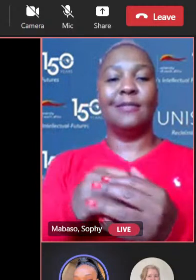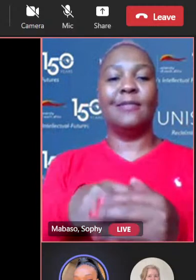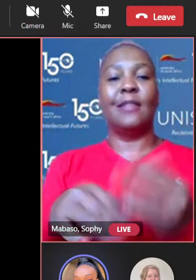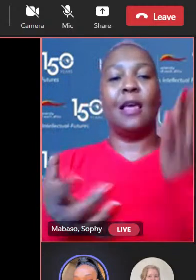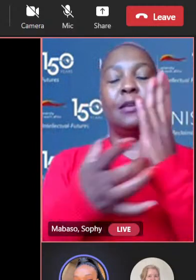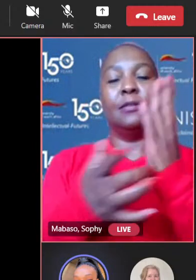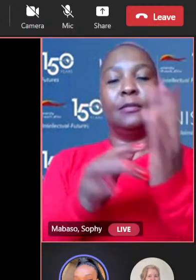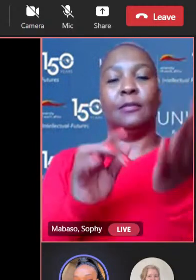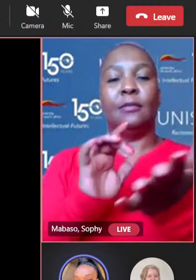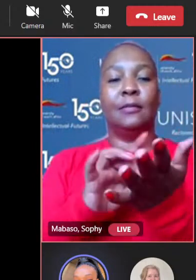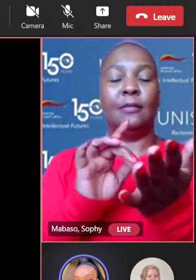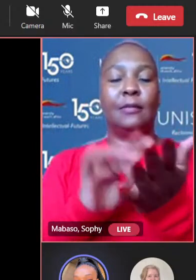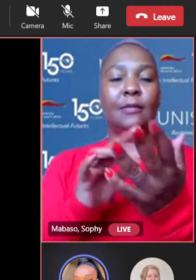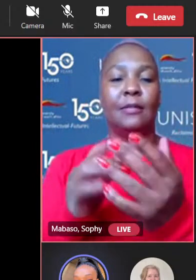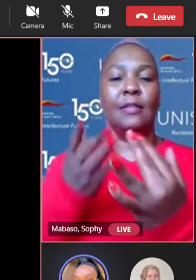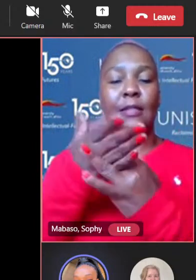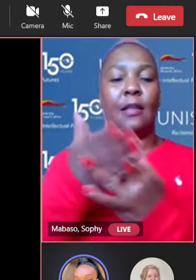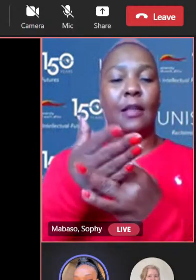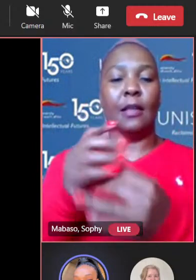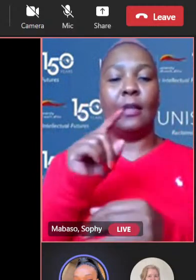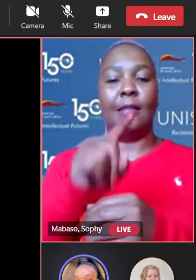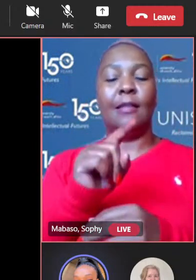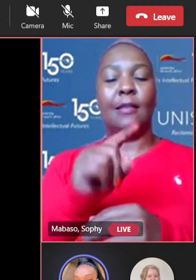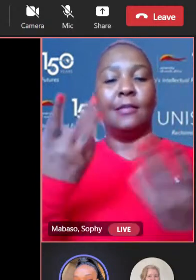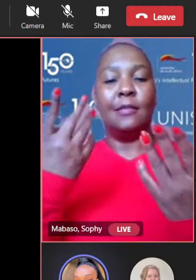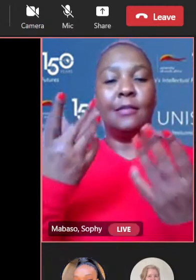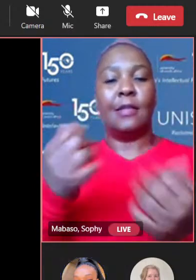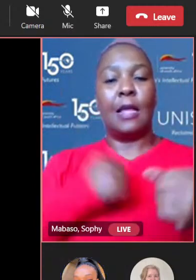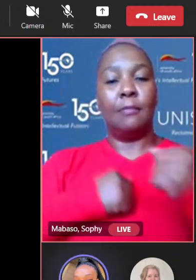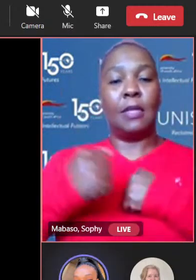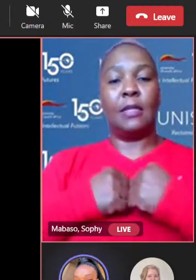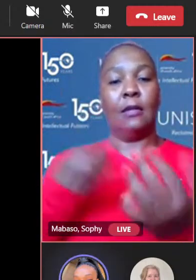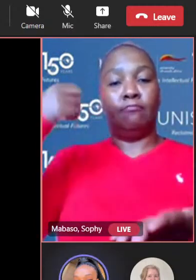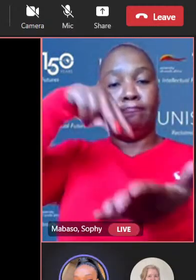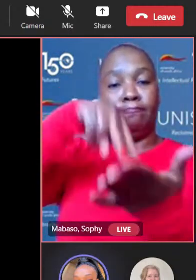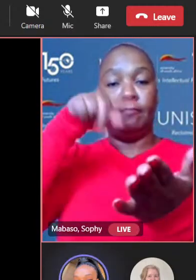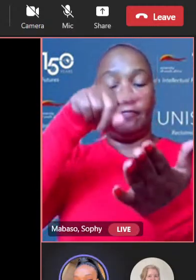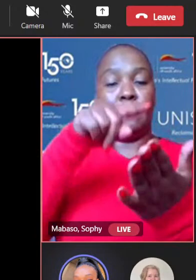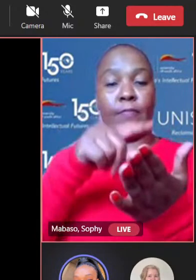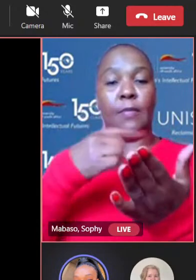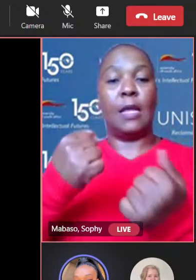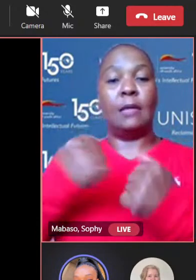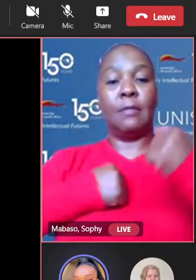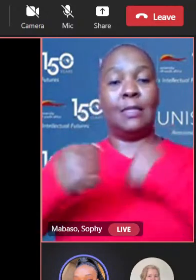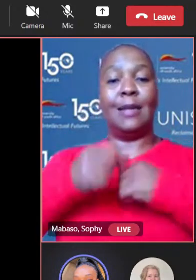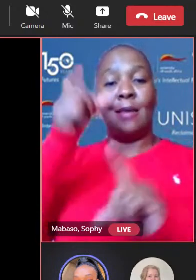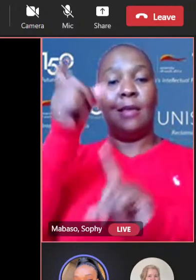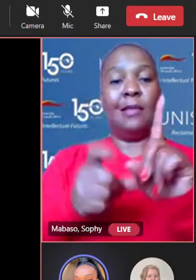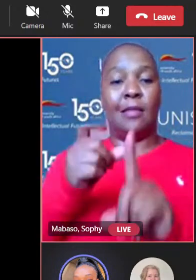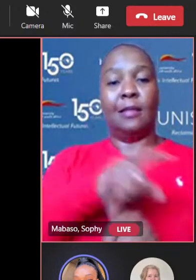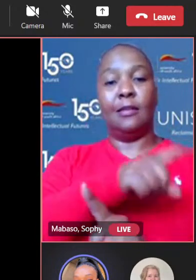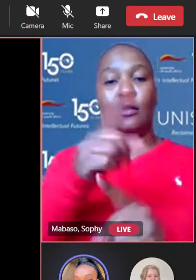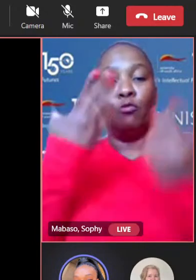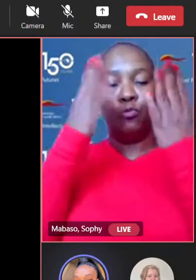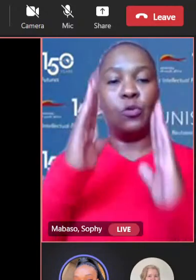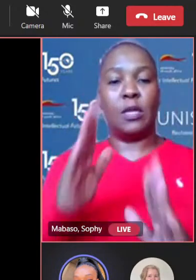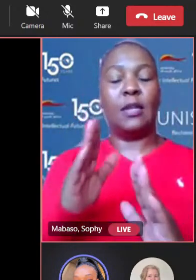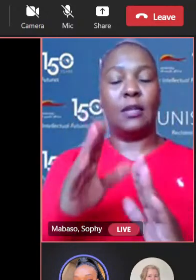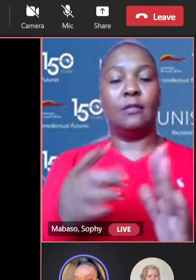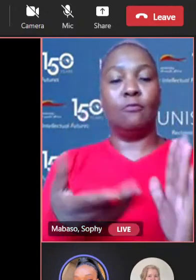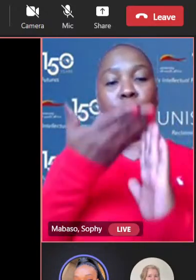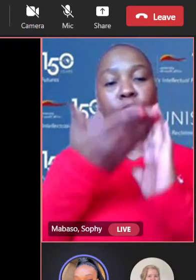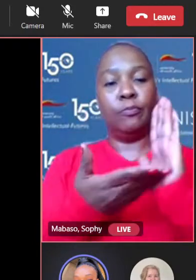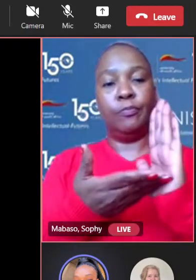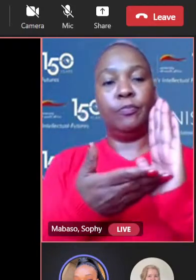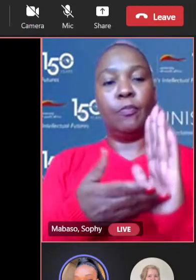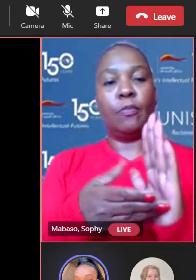the administrator, and those are students using the computers. And also this picture, so you do